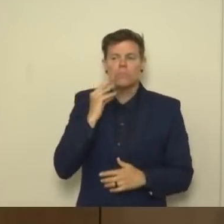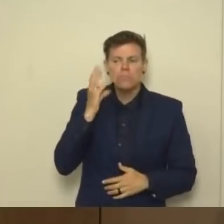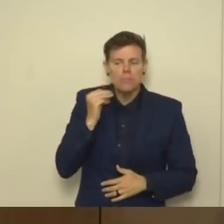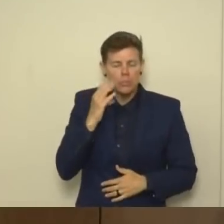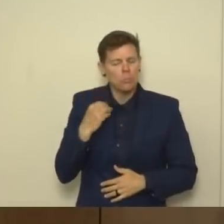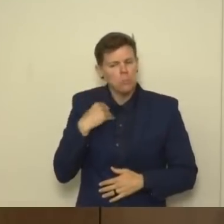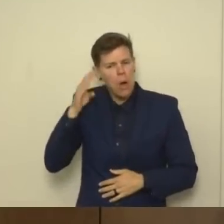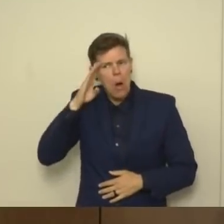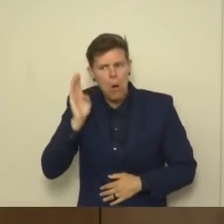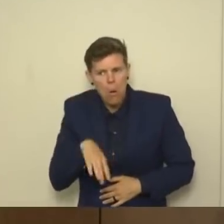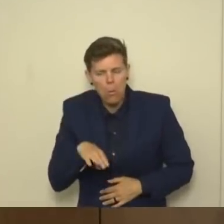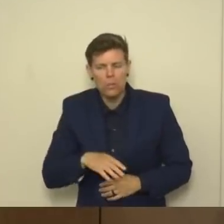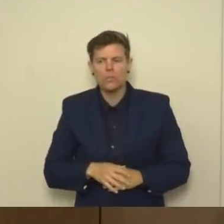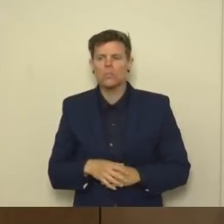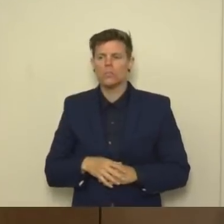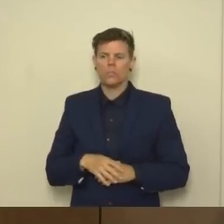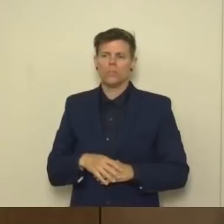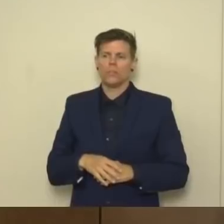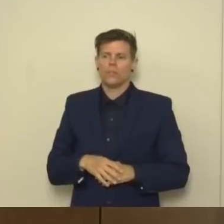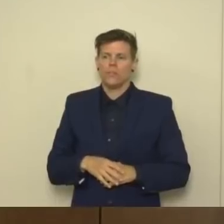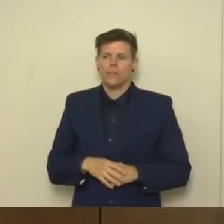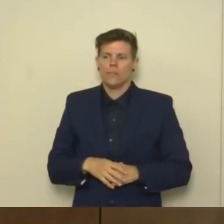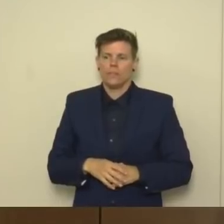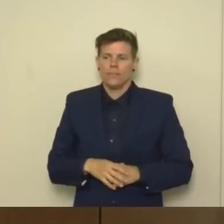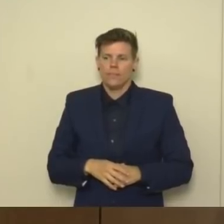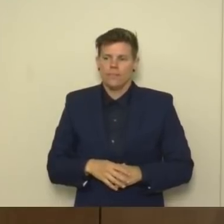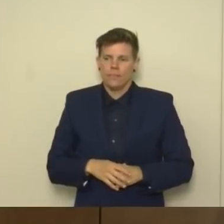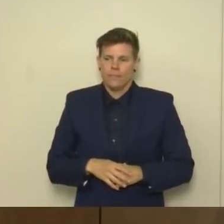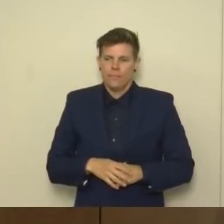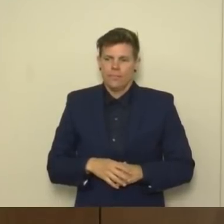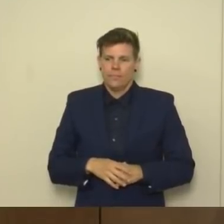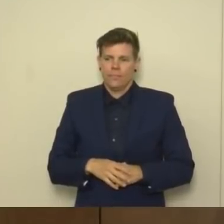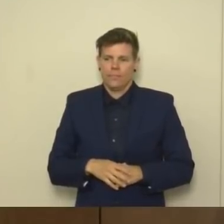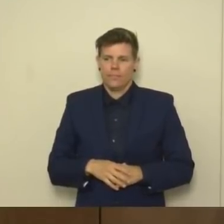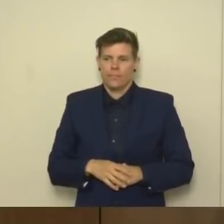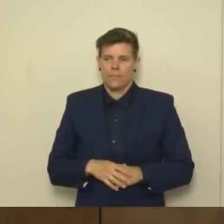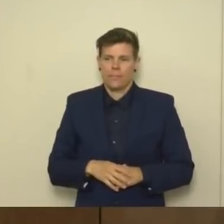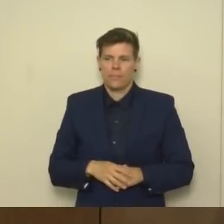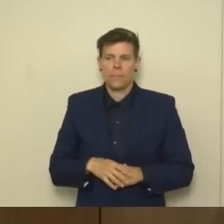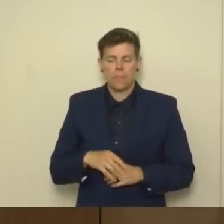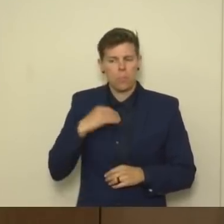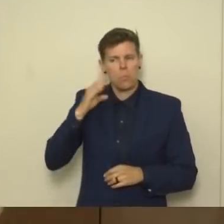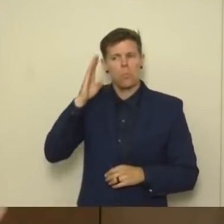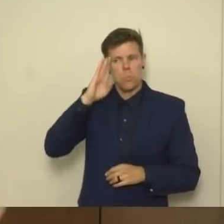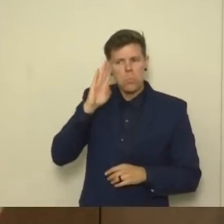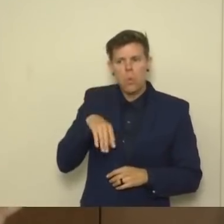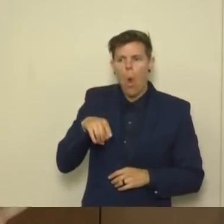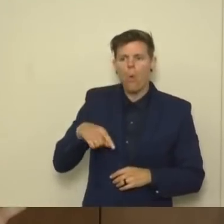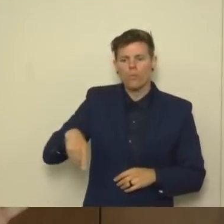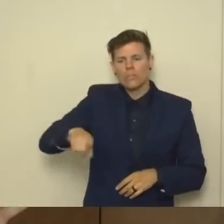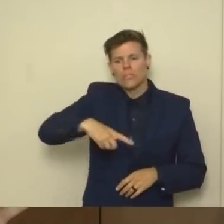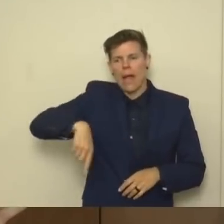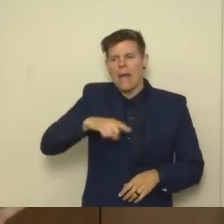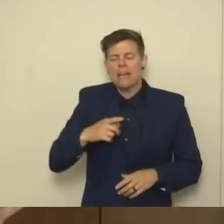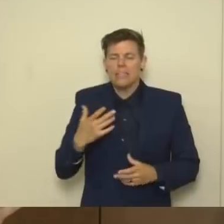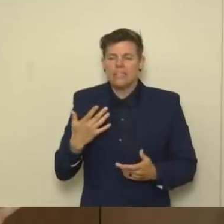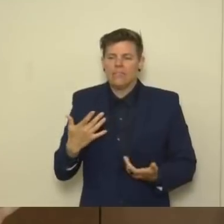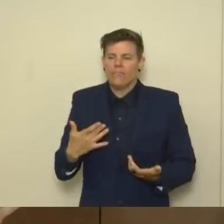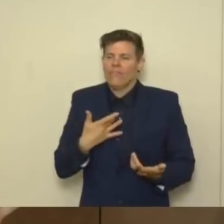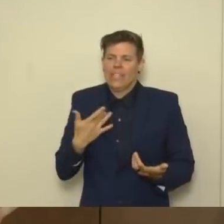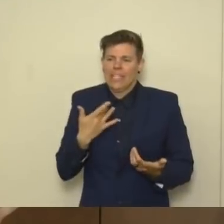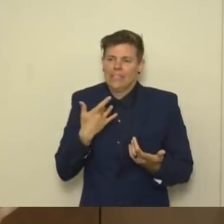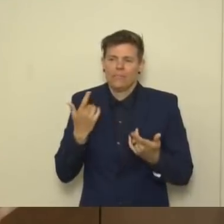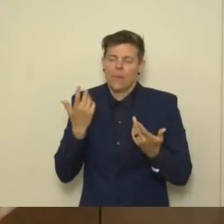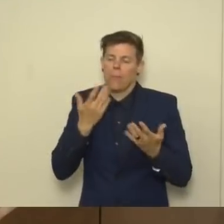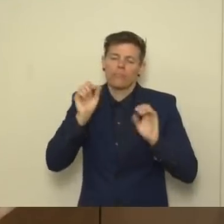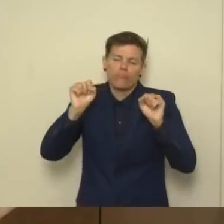that they feel like they get a much better set of outcomes when it's in person at school. We will